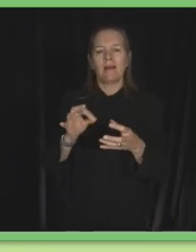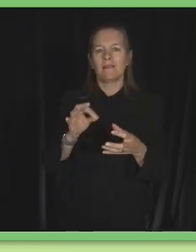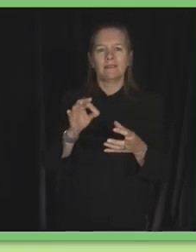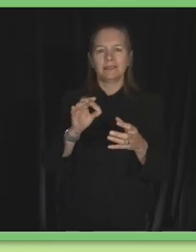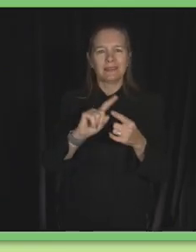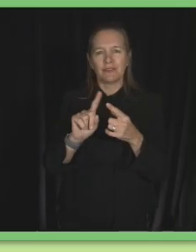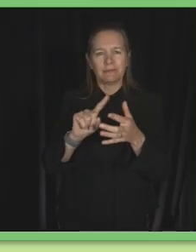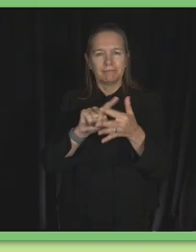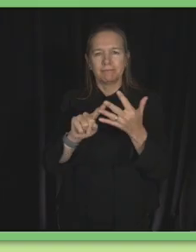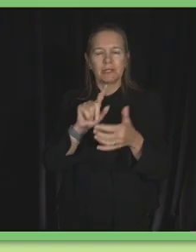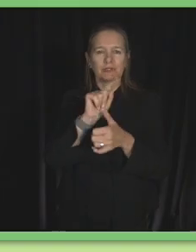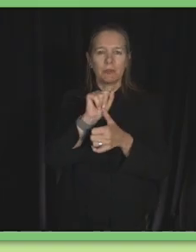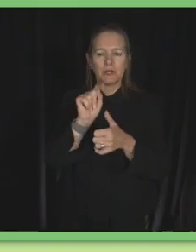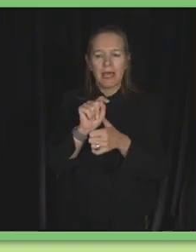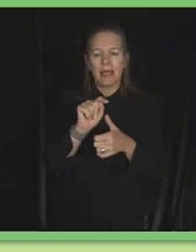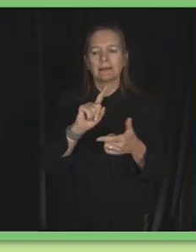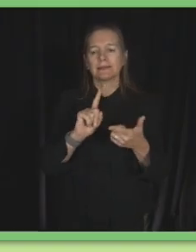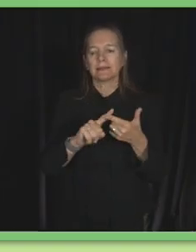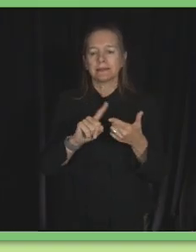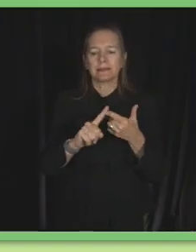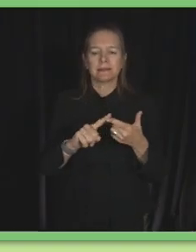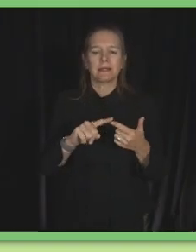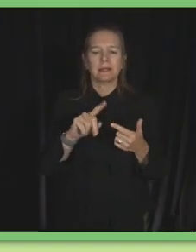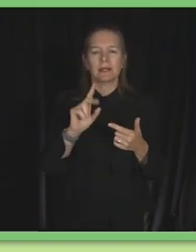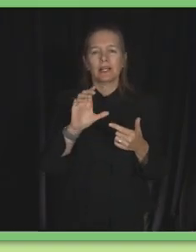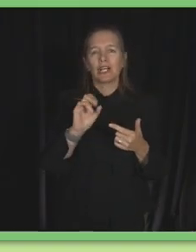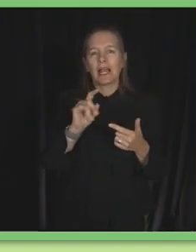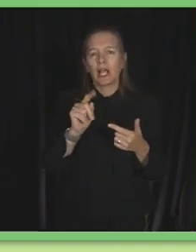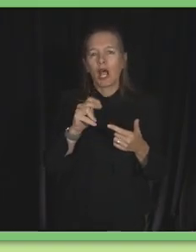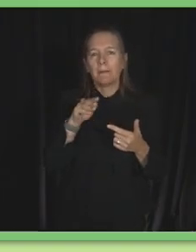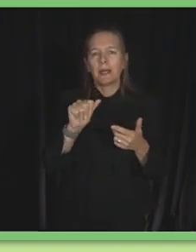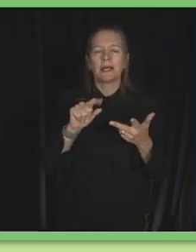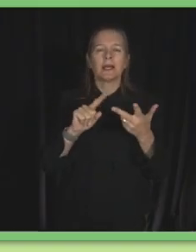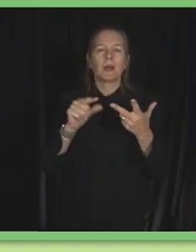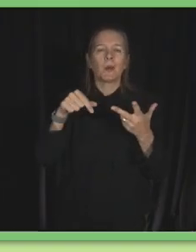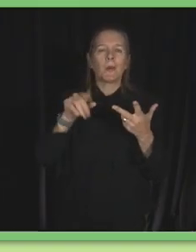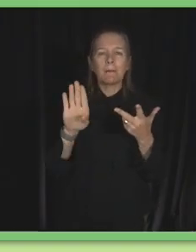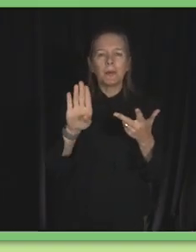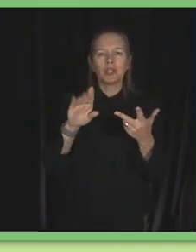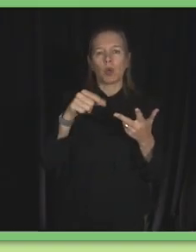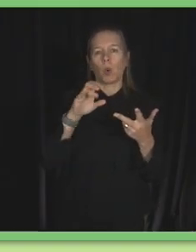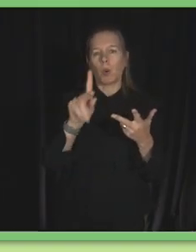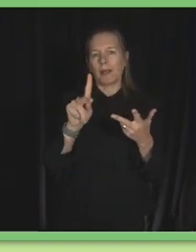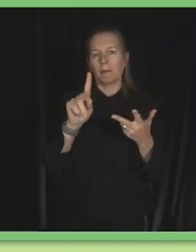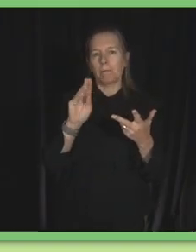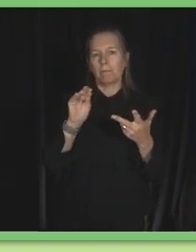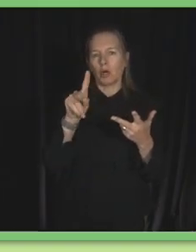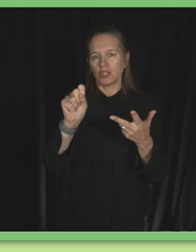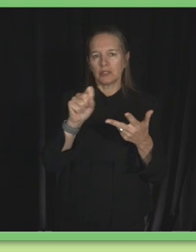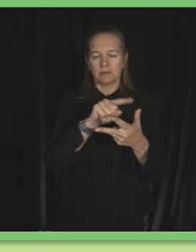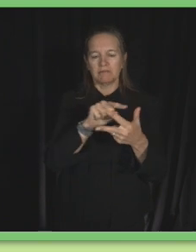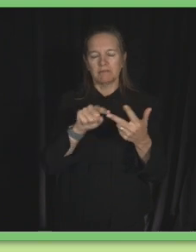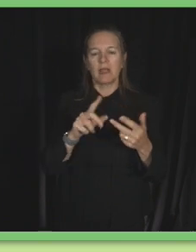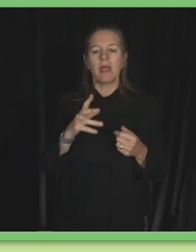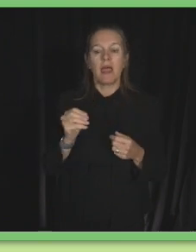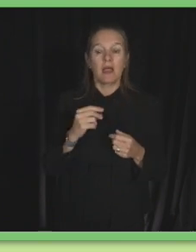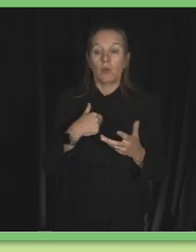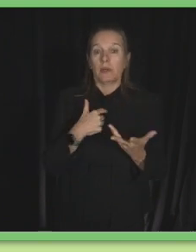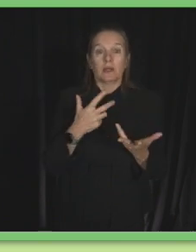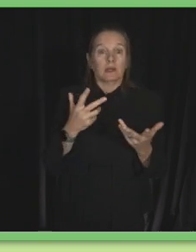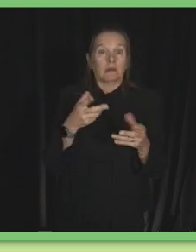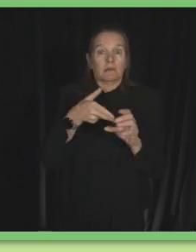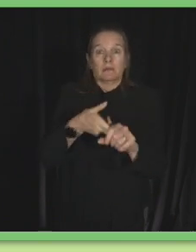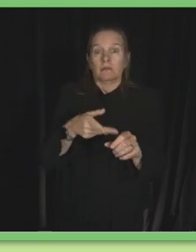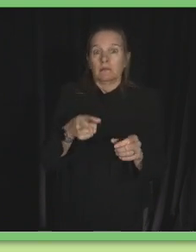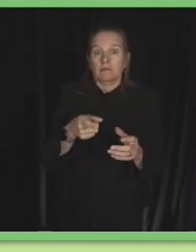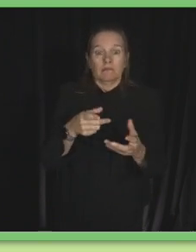TurboTax, Credit Karma, and QuickBooks. And we also joined a company very active in the open source community, from winning awards to